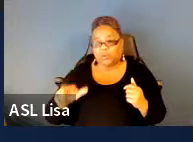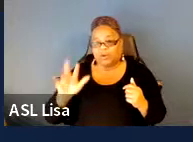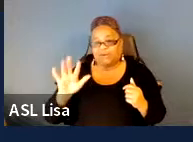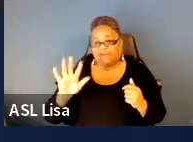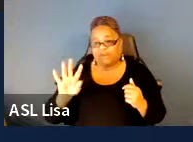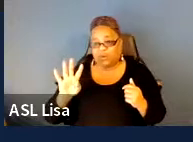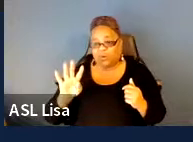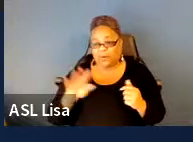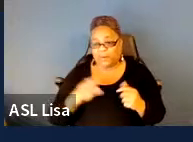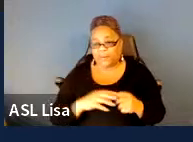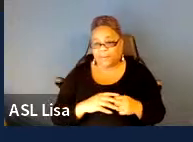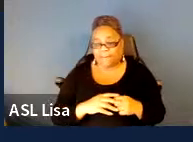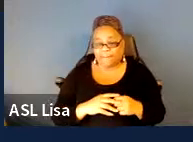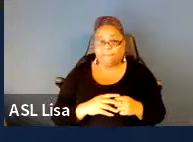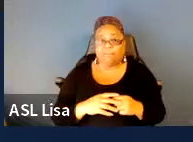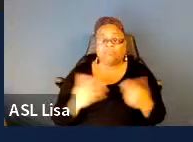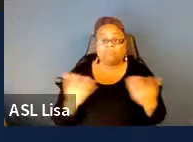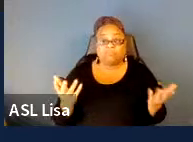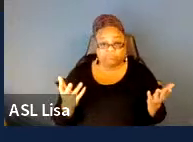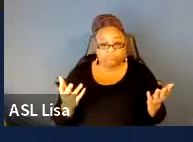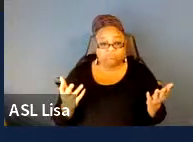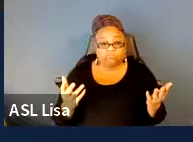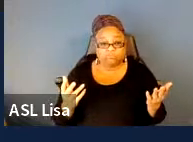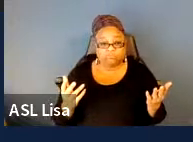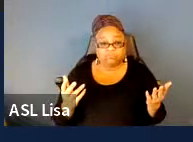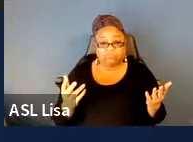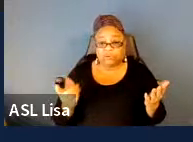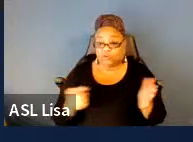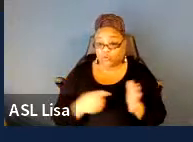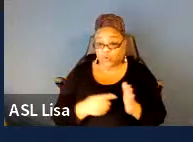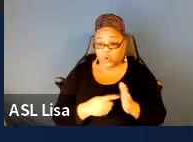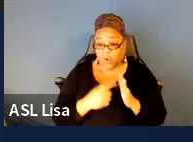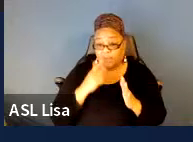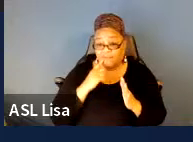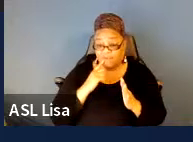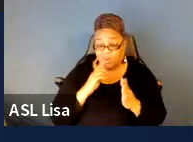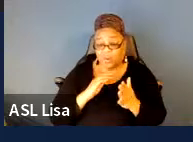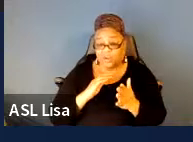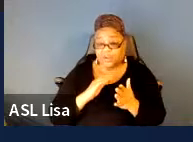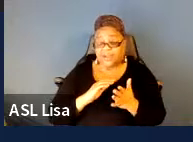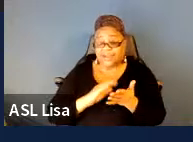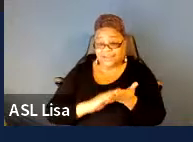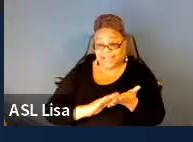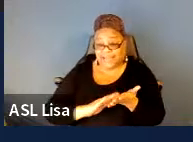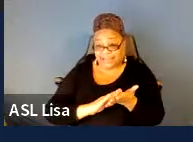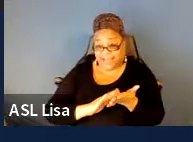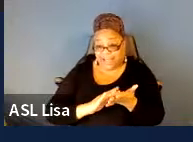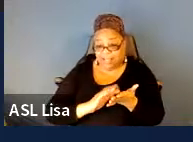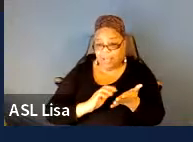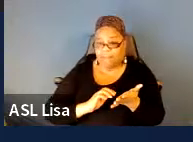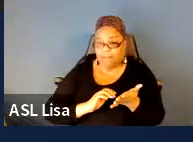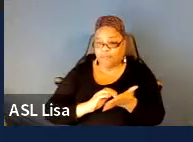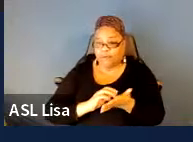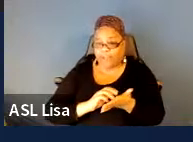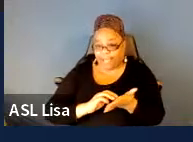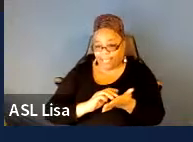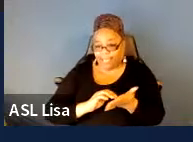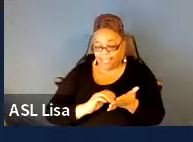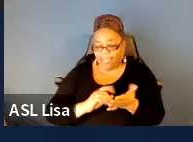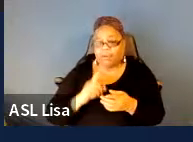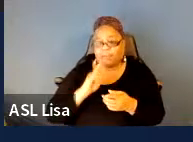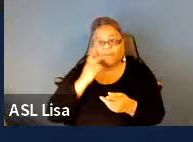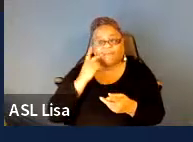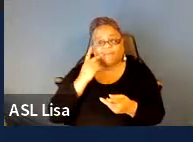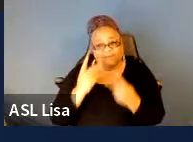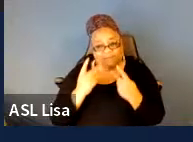703.7.2.4. So no requirement for tactile and Braille, okay, but visual requirements